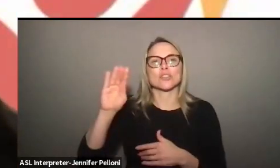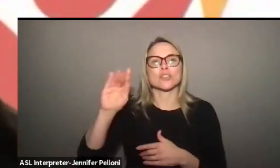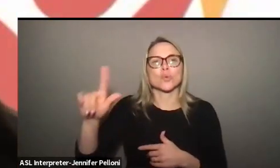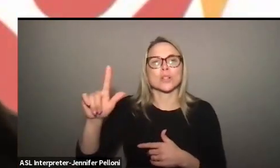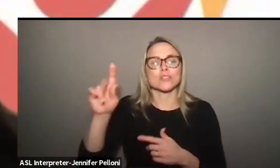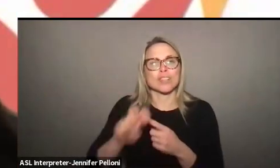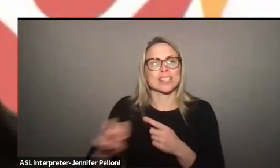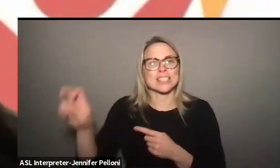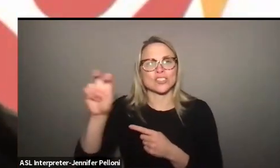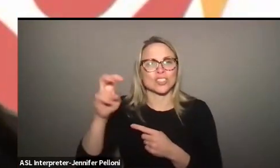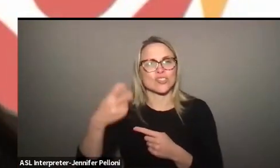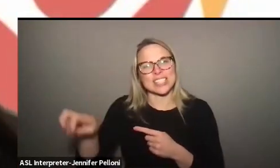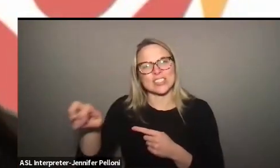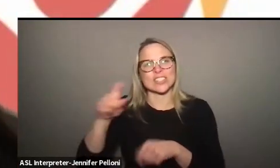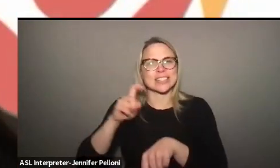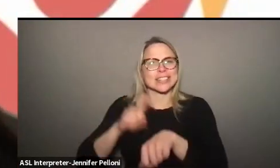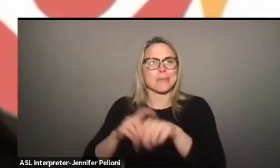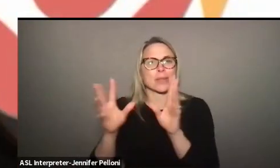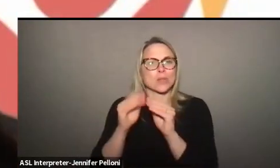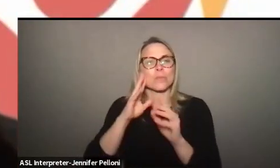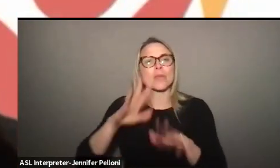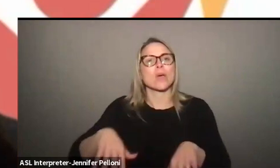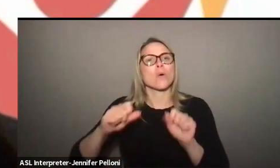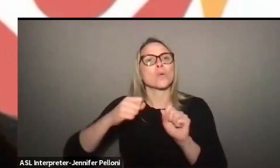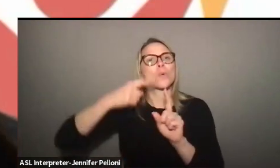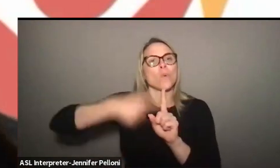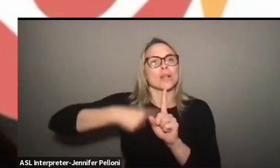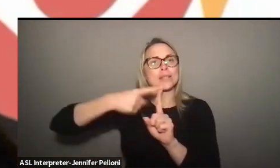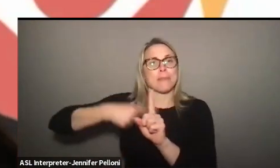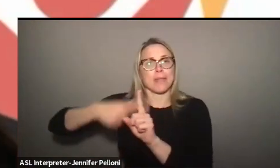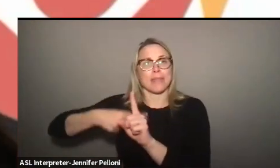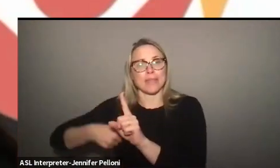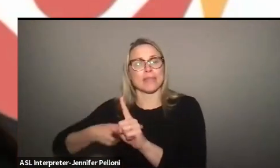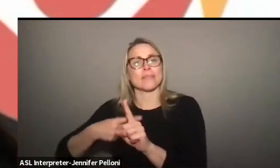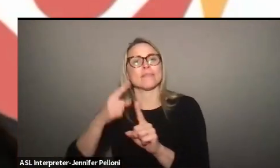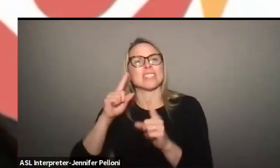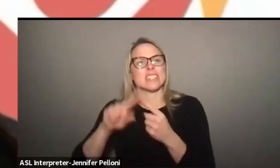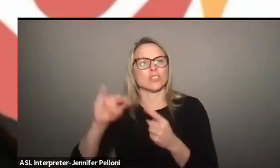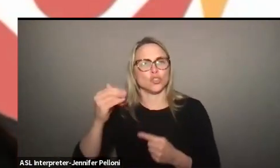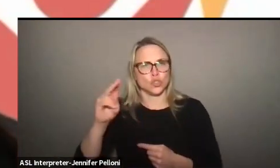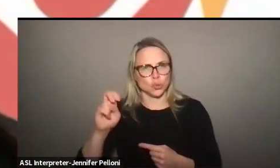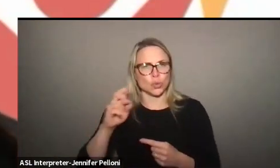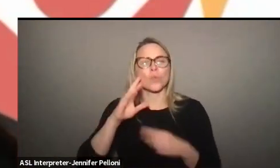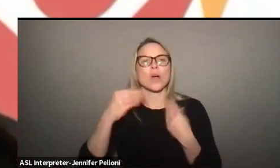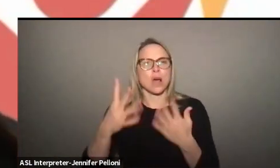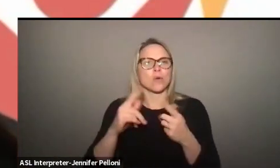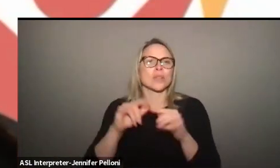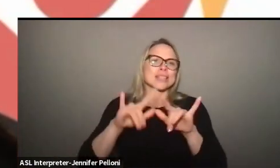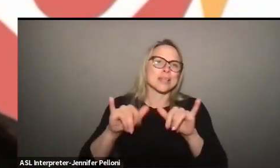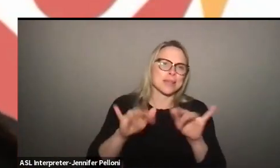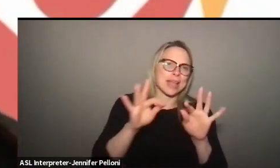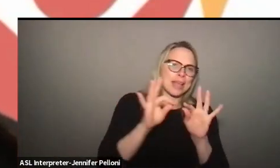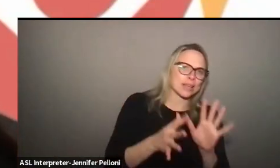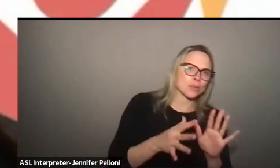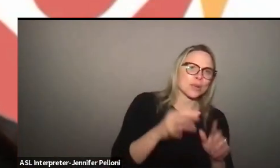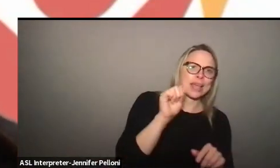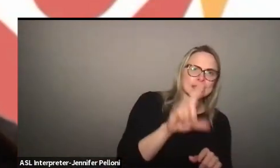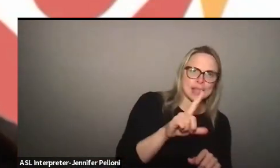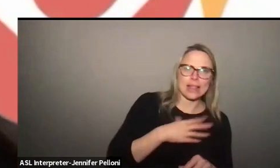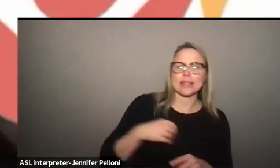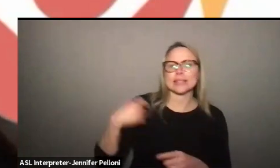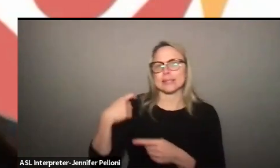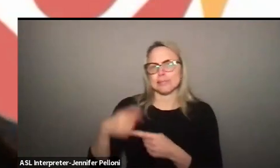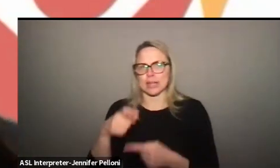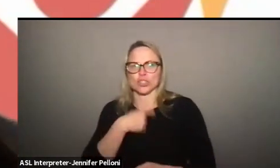meetings will be held once a month from now until June. All meetings will continue to be offered with simultaneous ASL in Spanish and archived